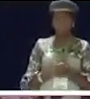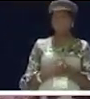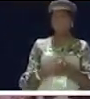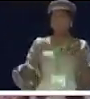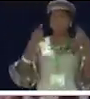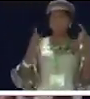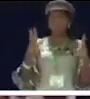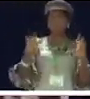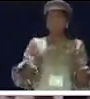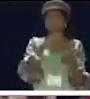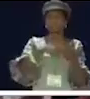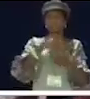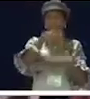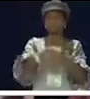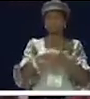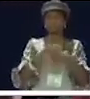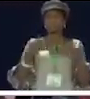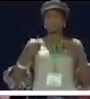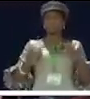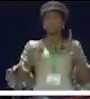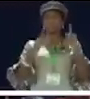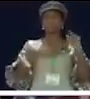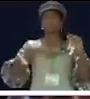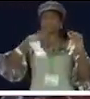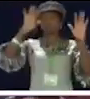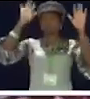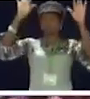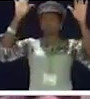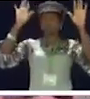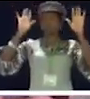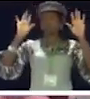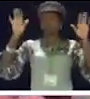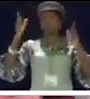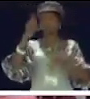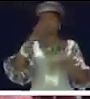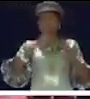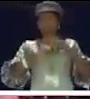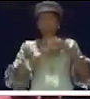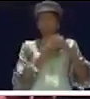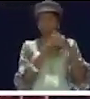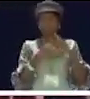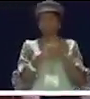Suddenly tonight, let my miracles begin.